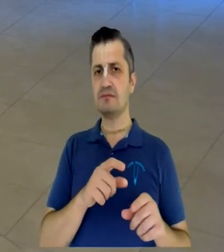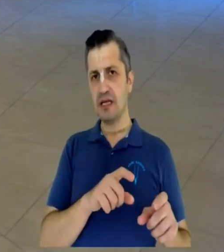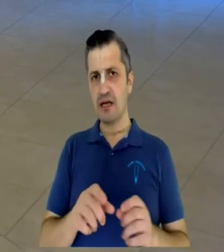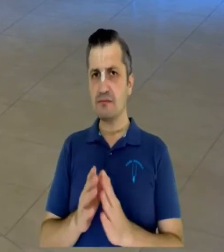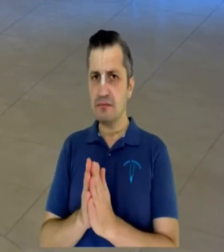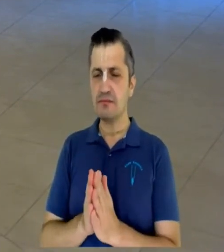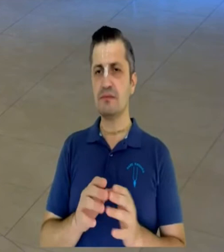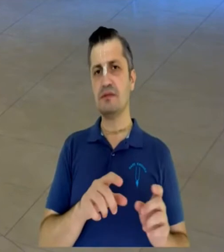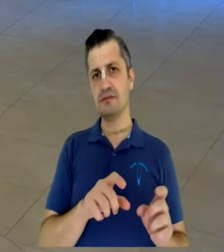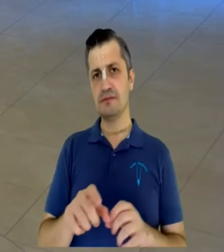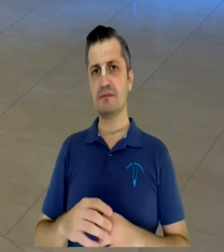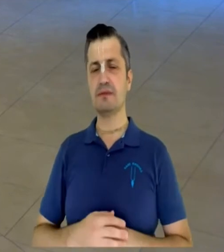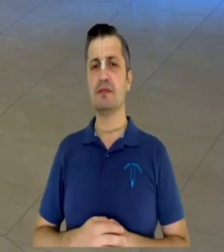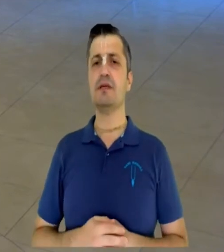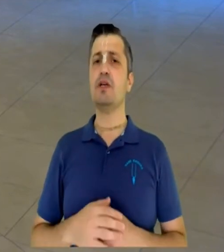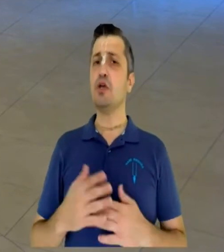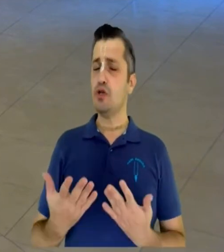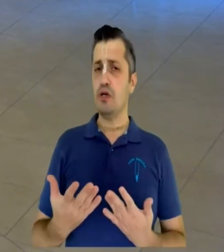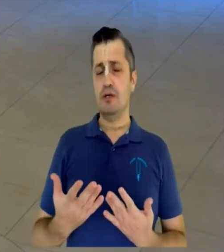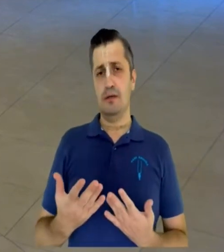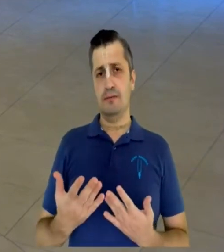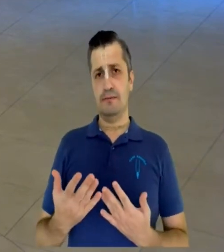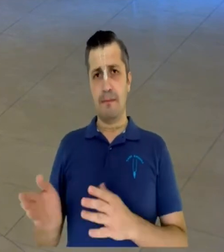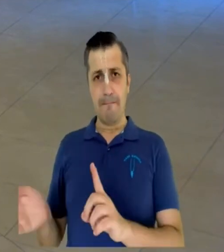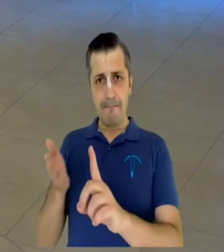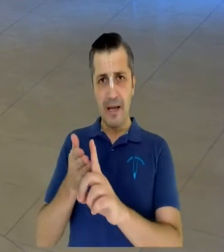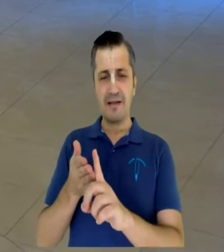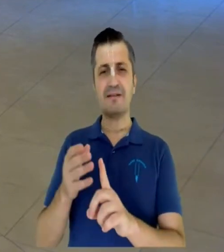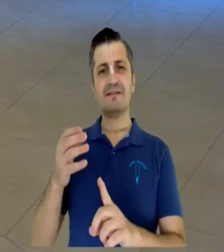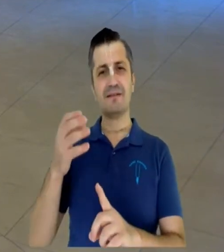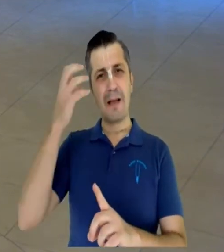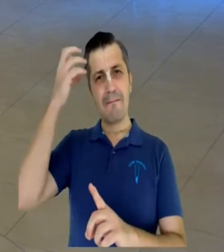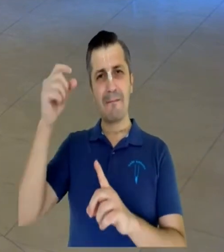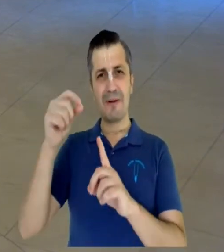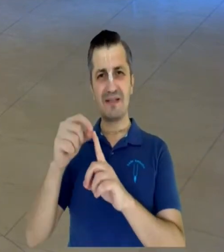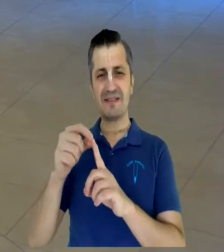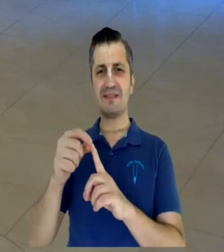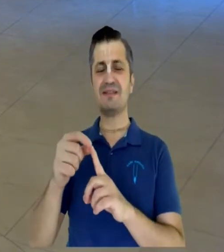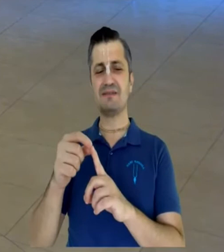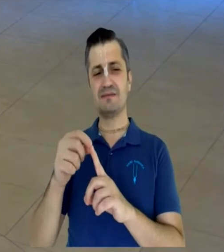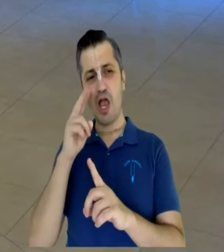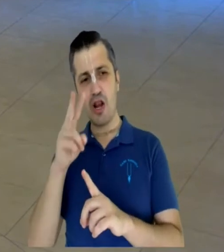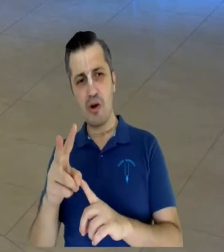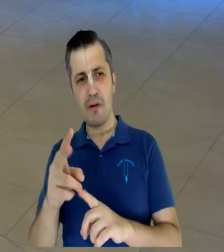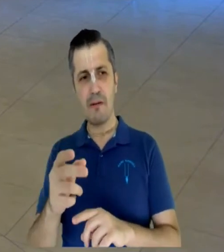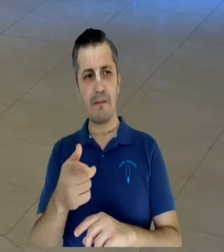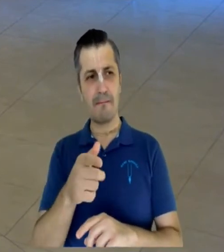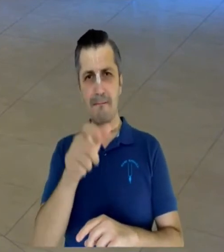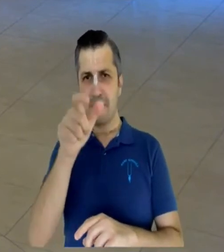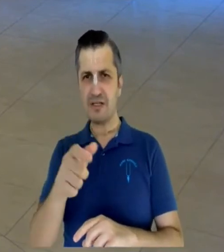somewhere else. And so Maharaj Parikshit, with his sword, it's a pastime where he banished